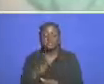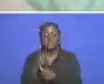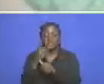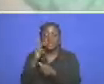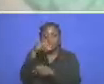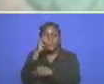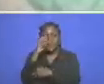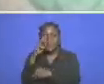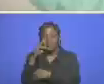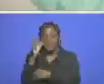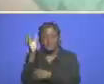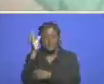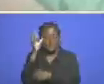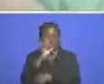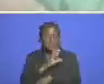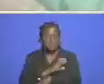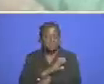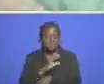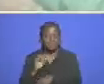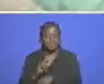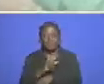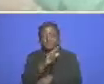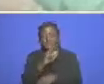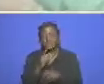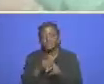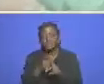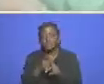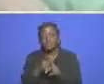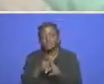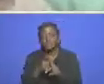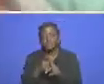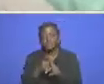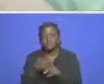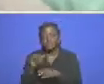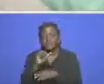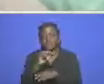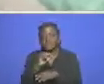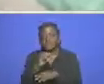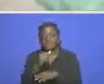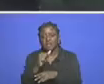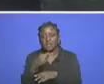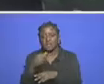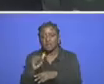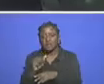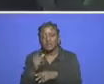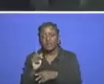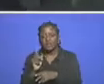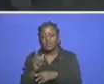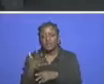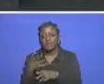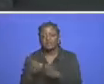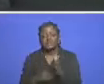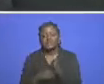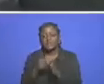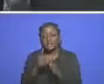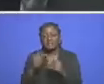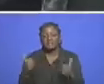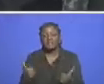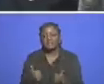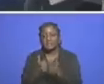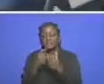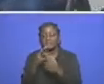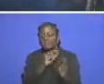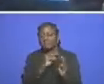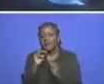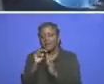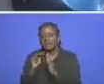Chester Cooper flew to the island of Inagua, where officials are reporting a developing challenge of migrants apprehended in local waters. At last